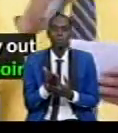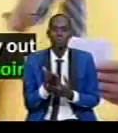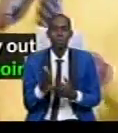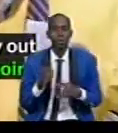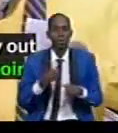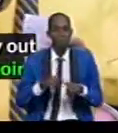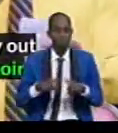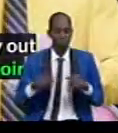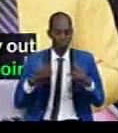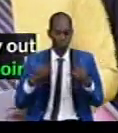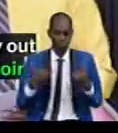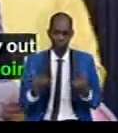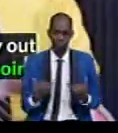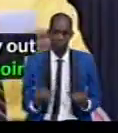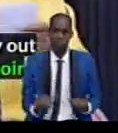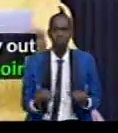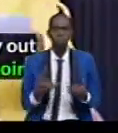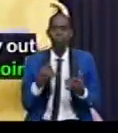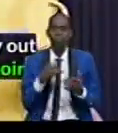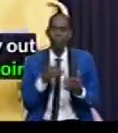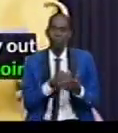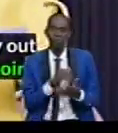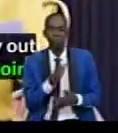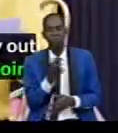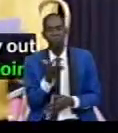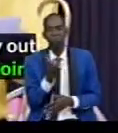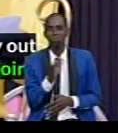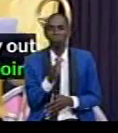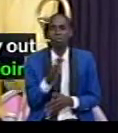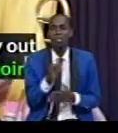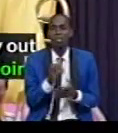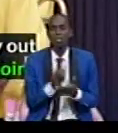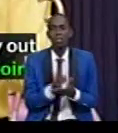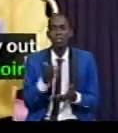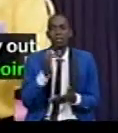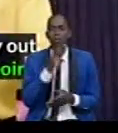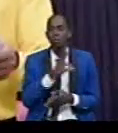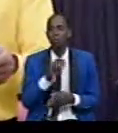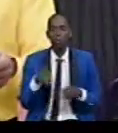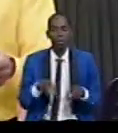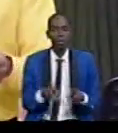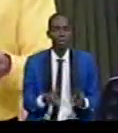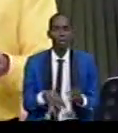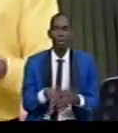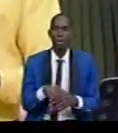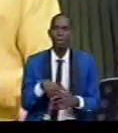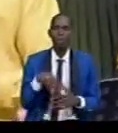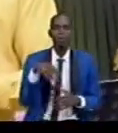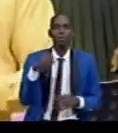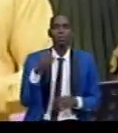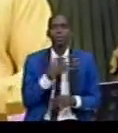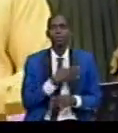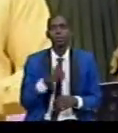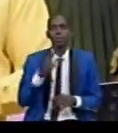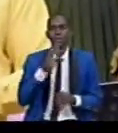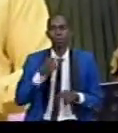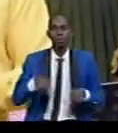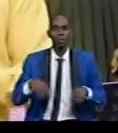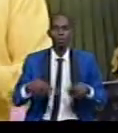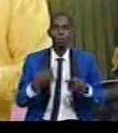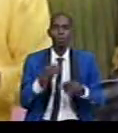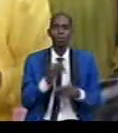through. But right now it seems there's no other way out, and you are going